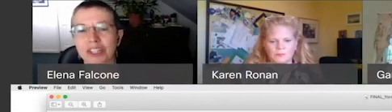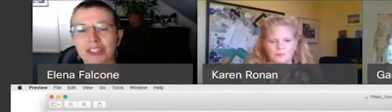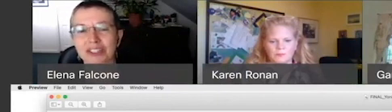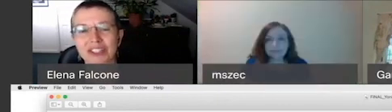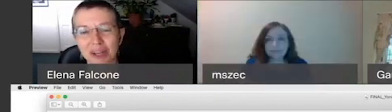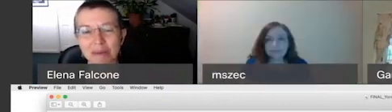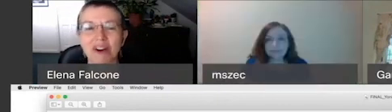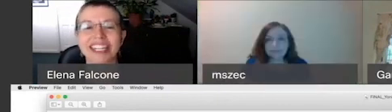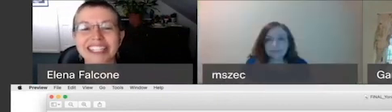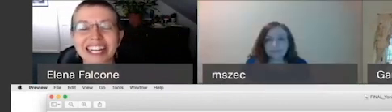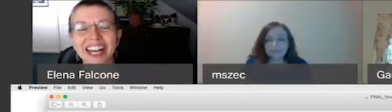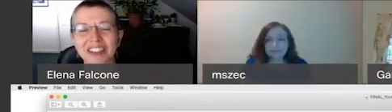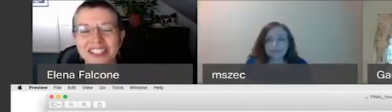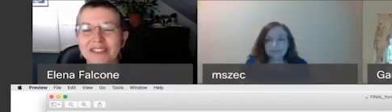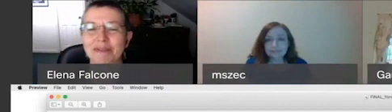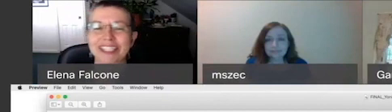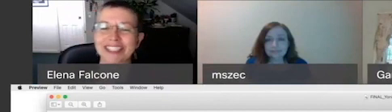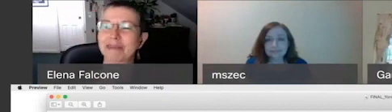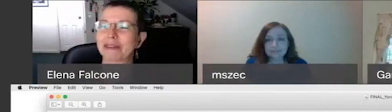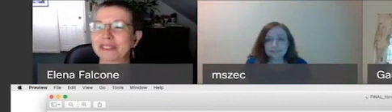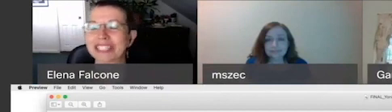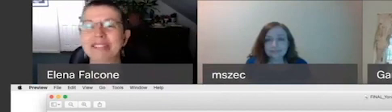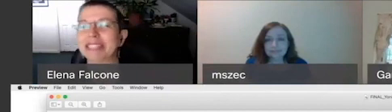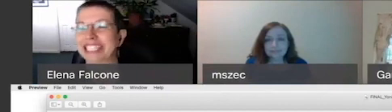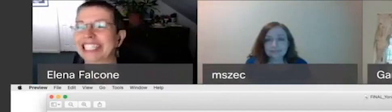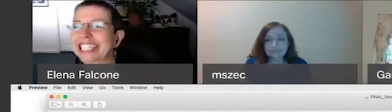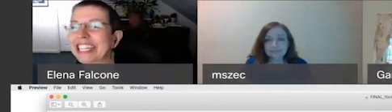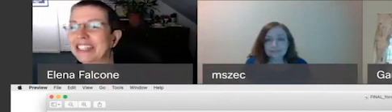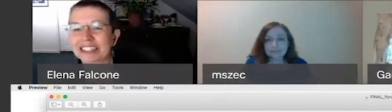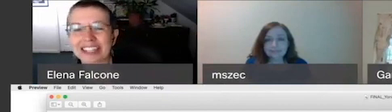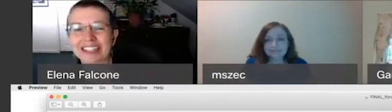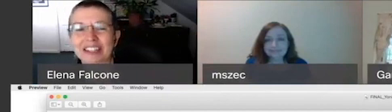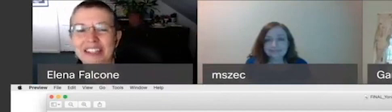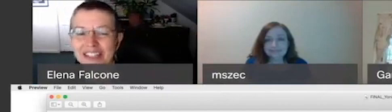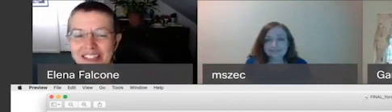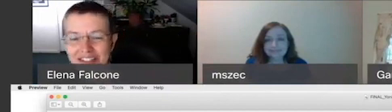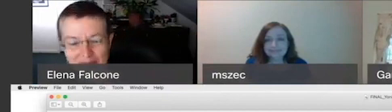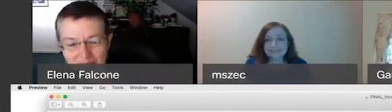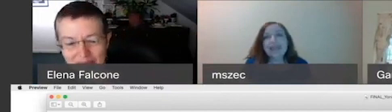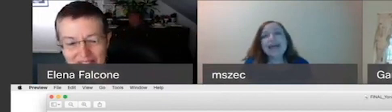our presenter to summarize this information in about 15 minutes.